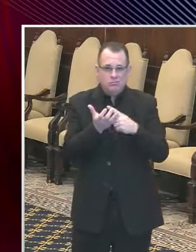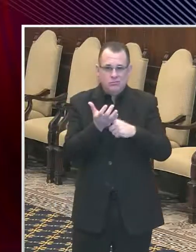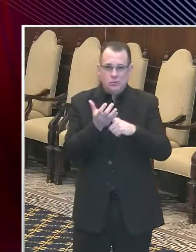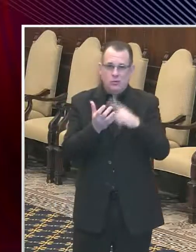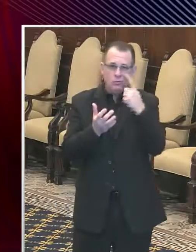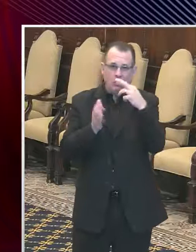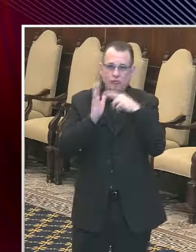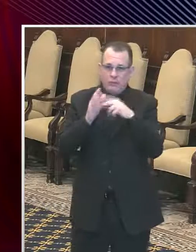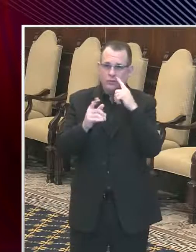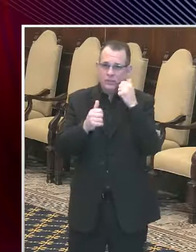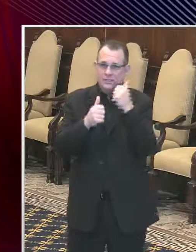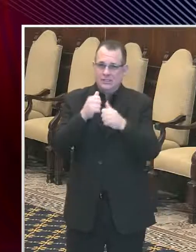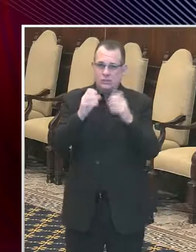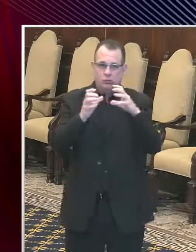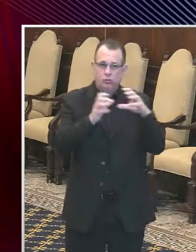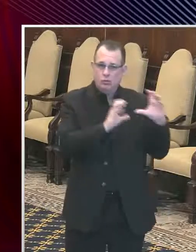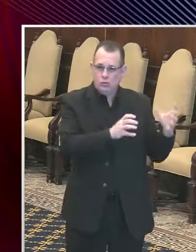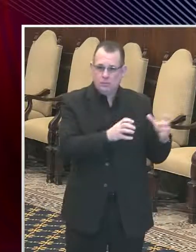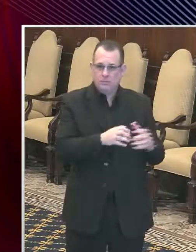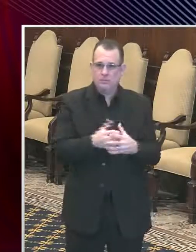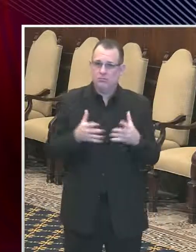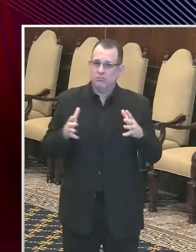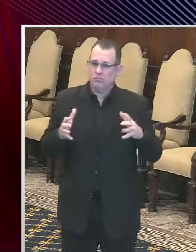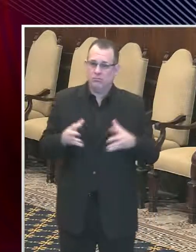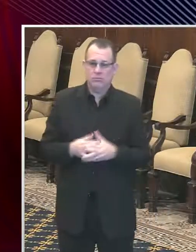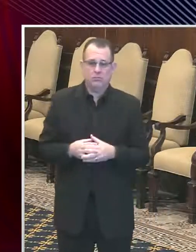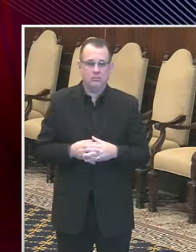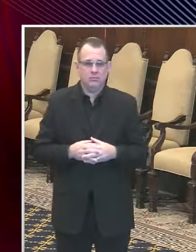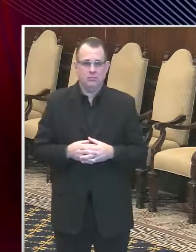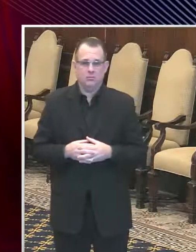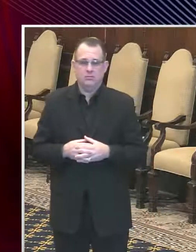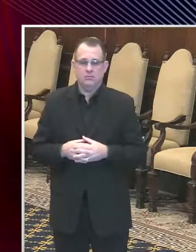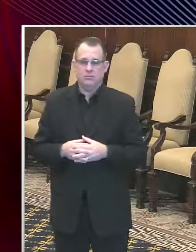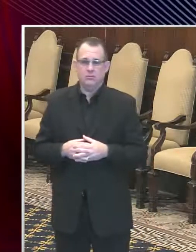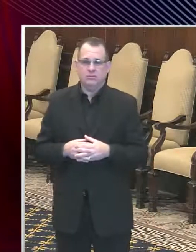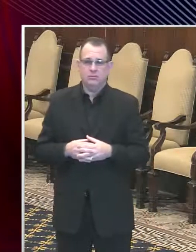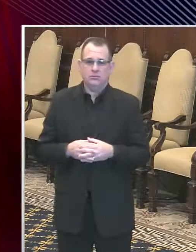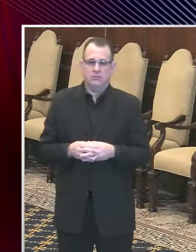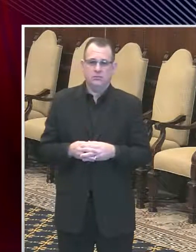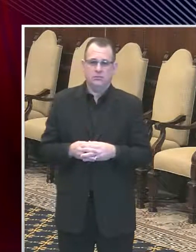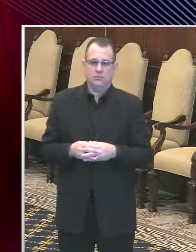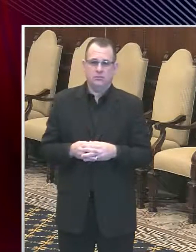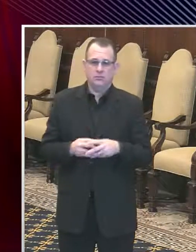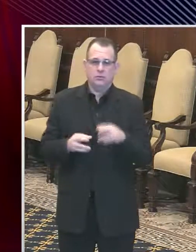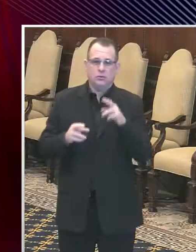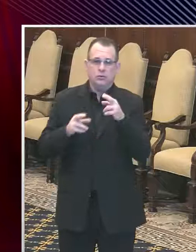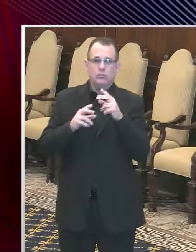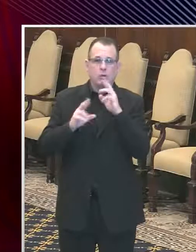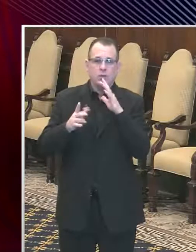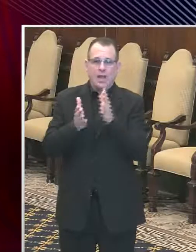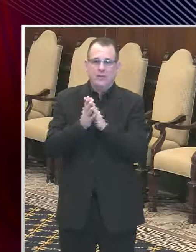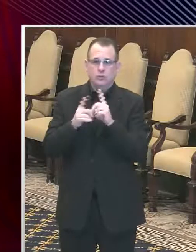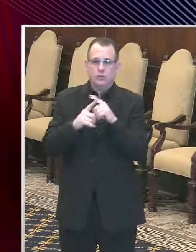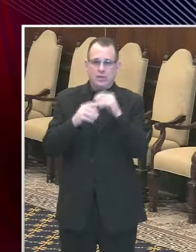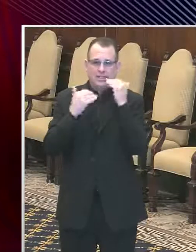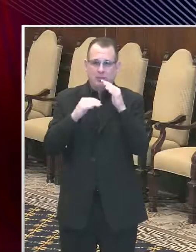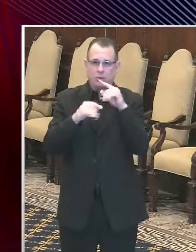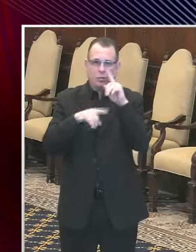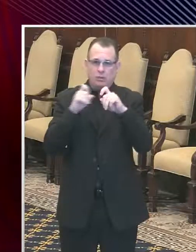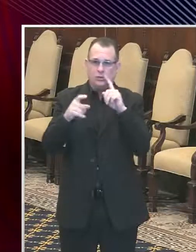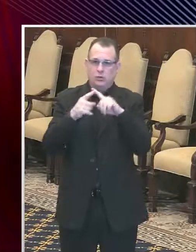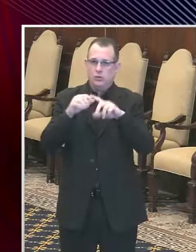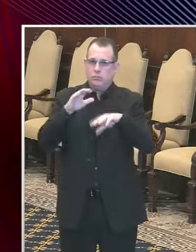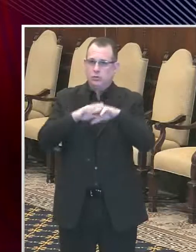representative from each media outlet is permitted to ask questions. Reporters are asked to limit their questions to 3 or